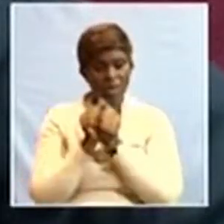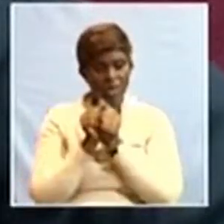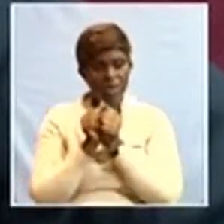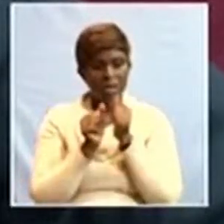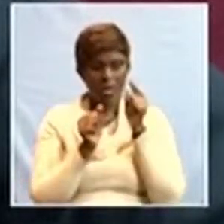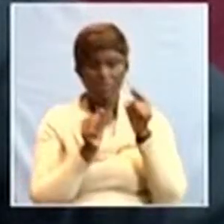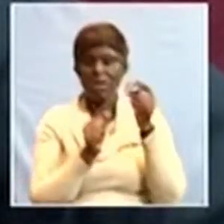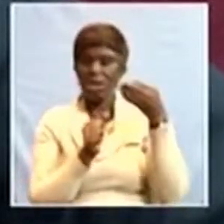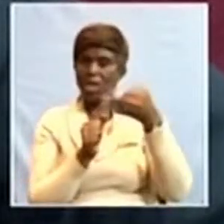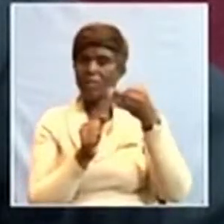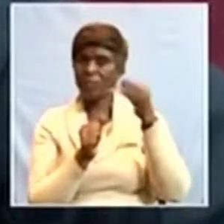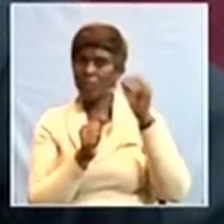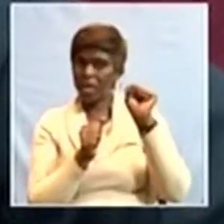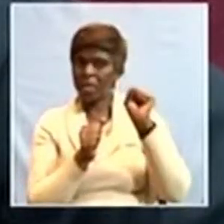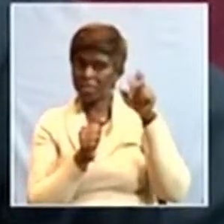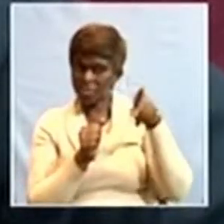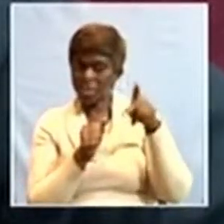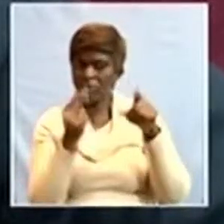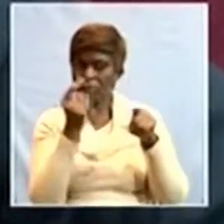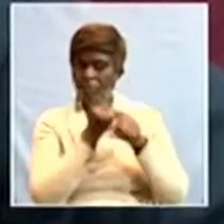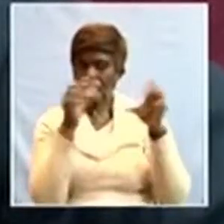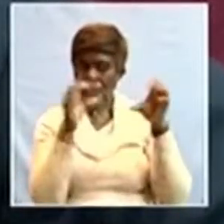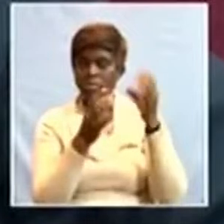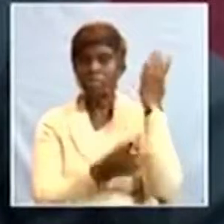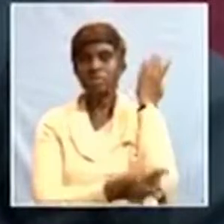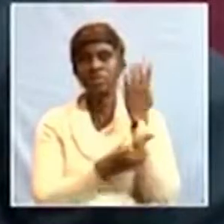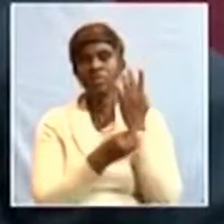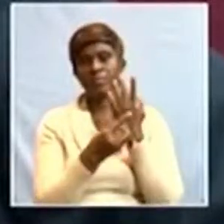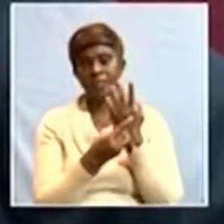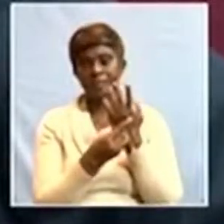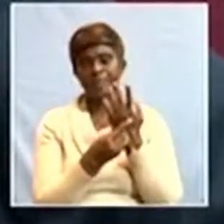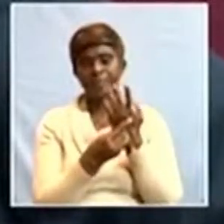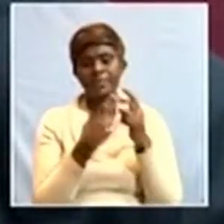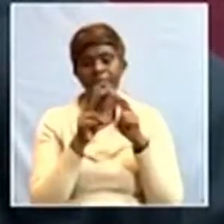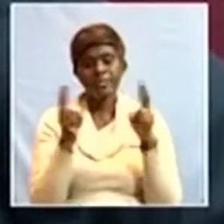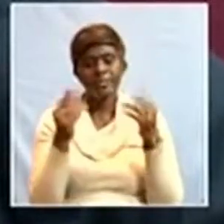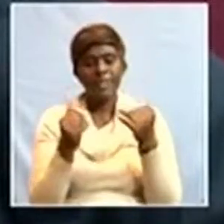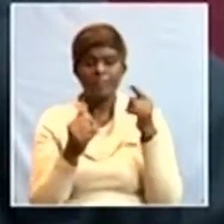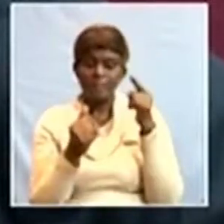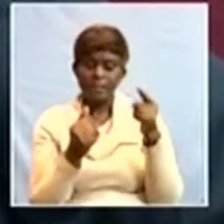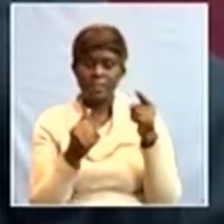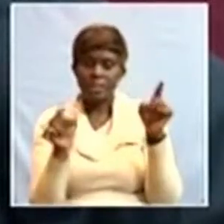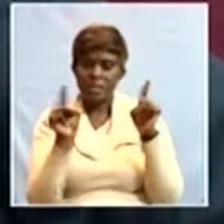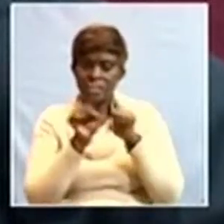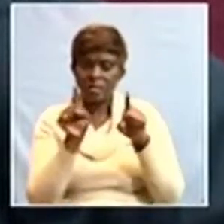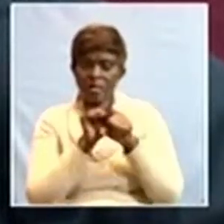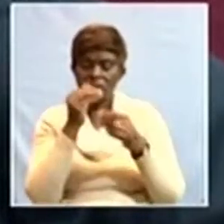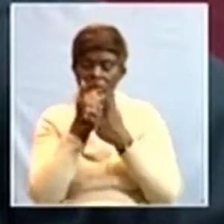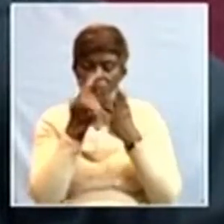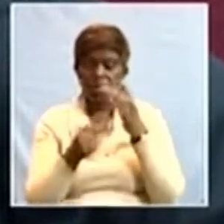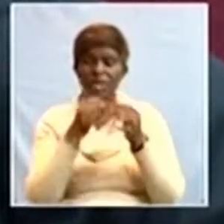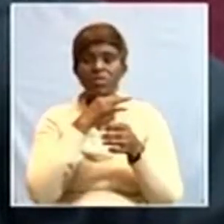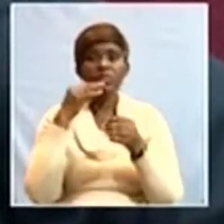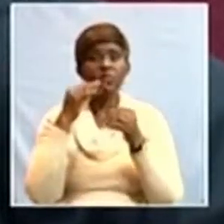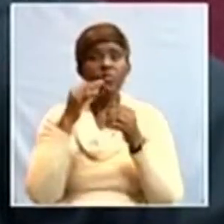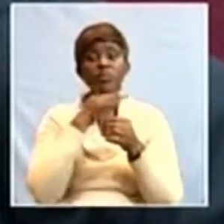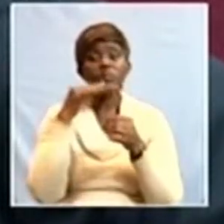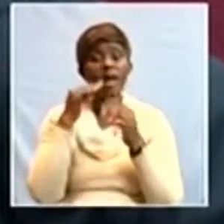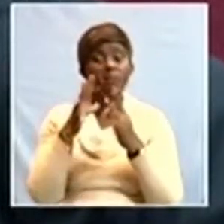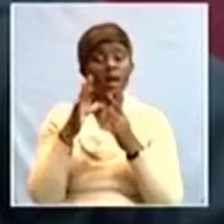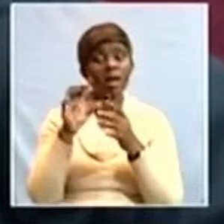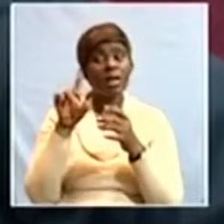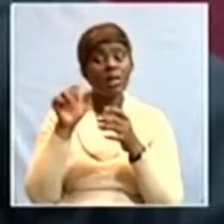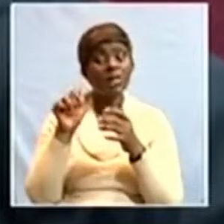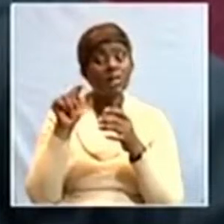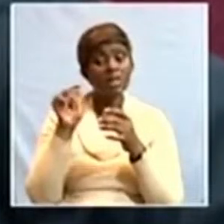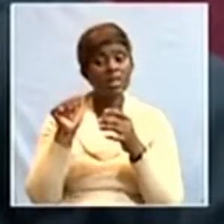and FSP from the community development. So this is the lookup. This is the farmer data lookup.